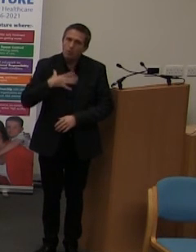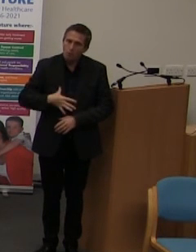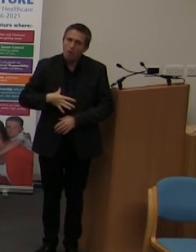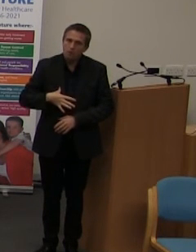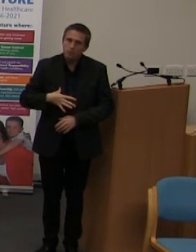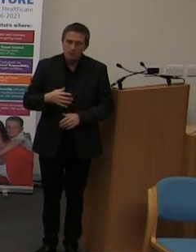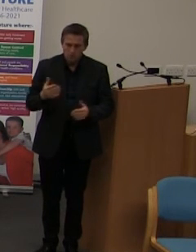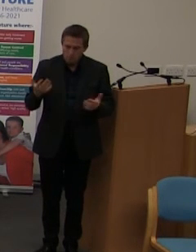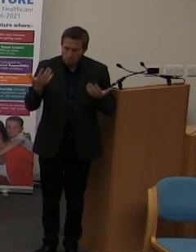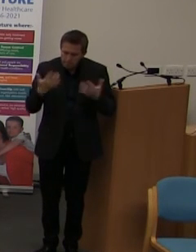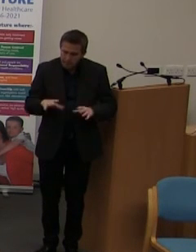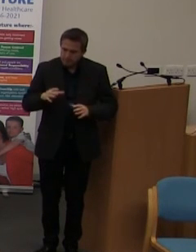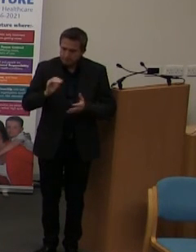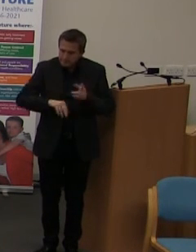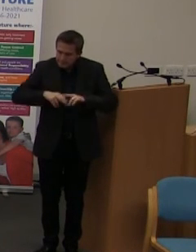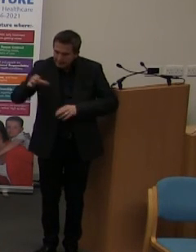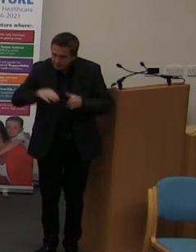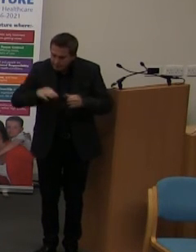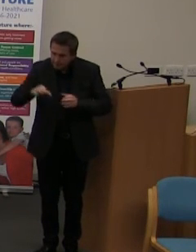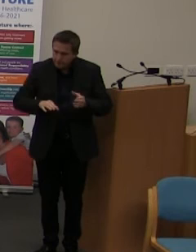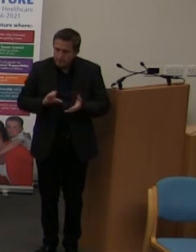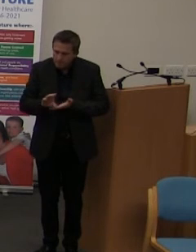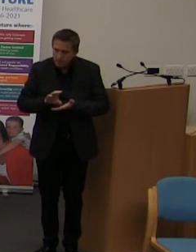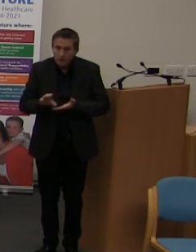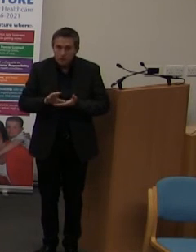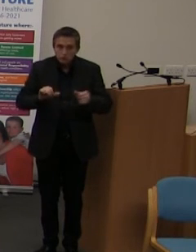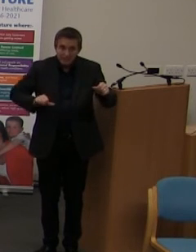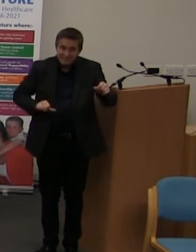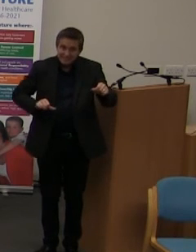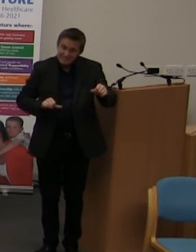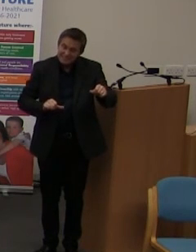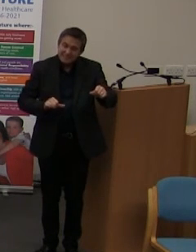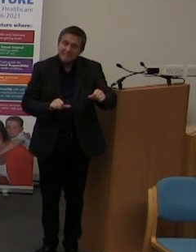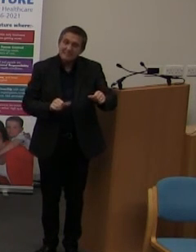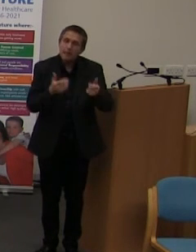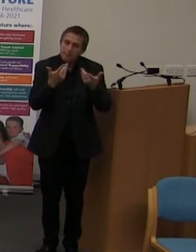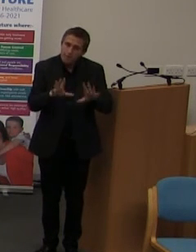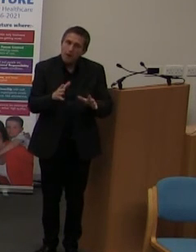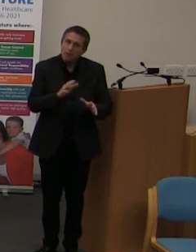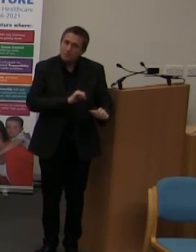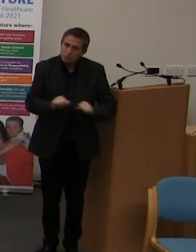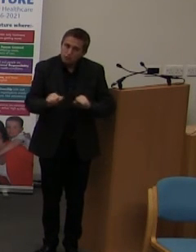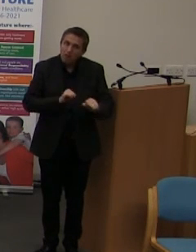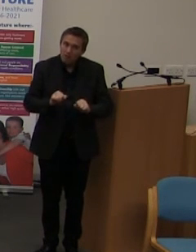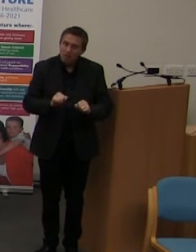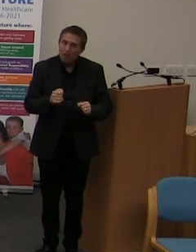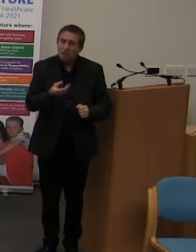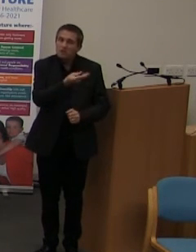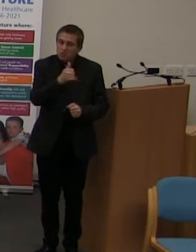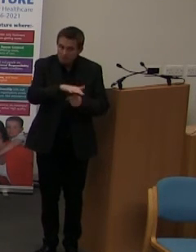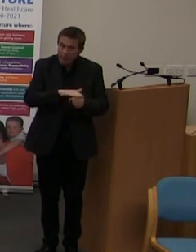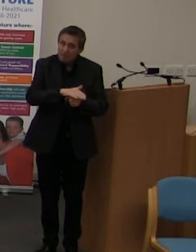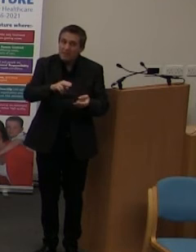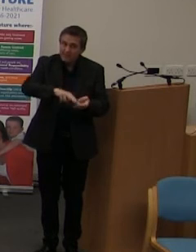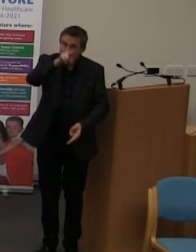of resource in trying to bring them down, but it has been variable, and we have seen increasing demand in some areas. So